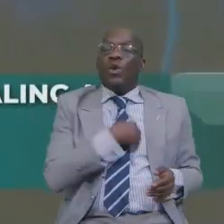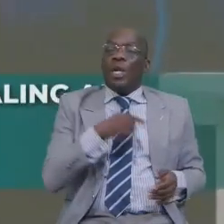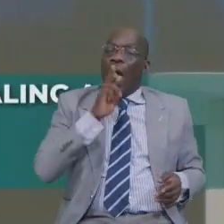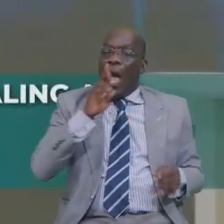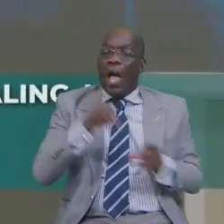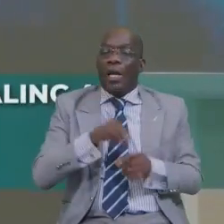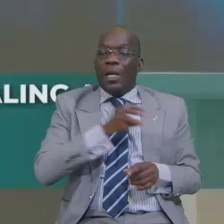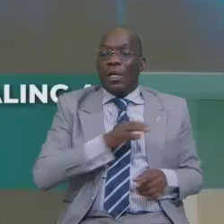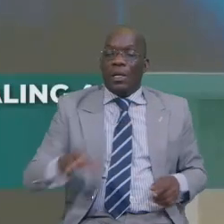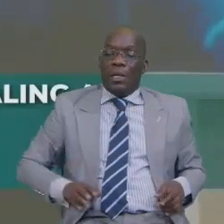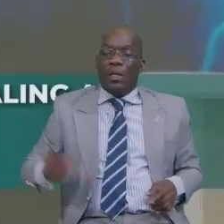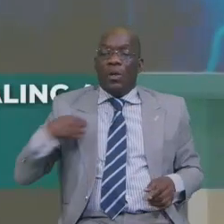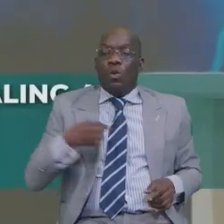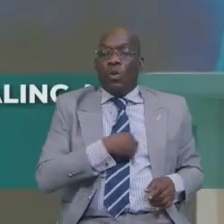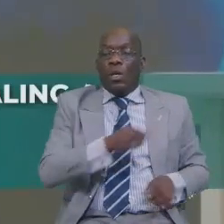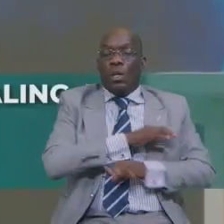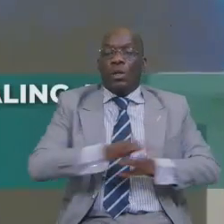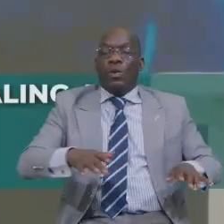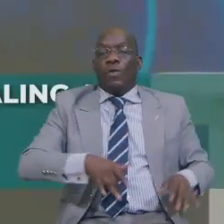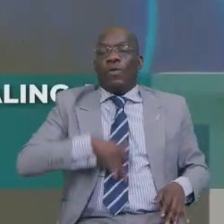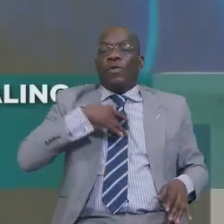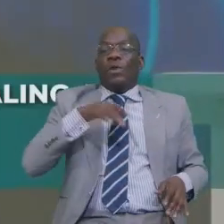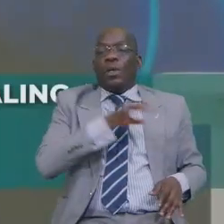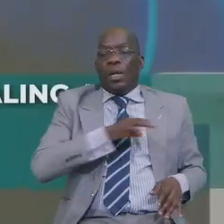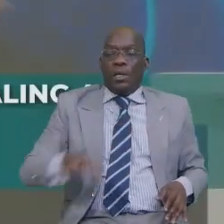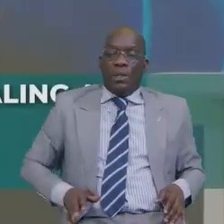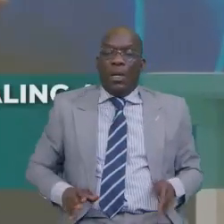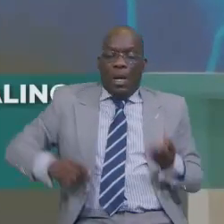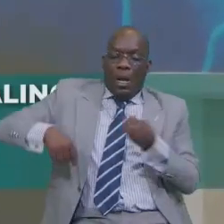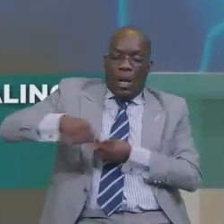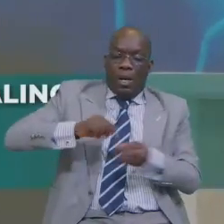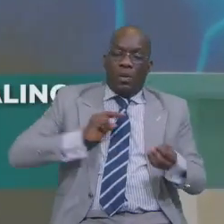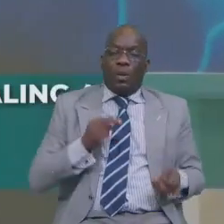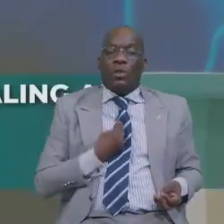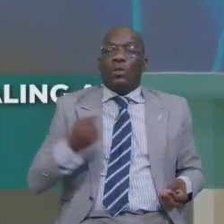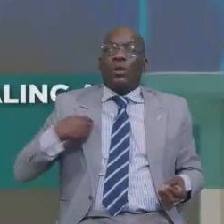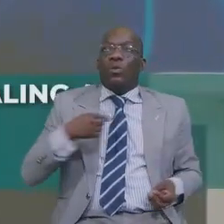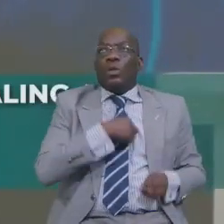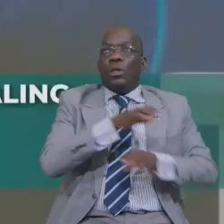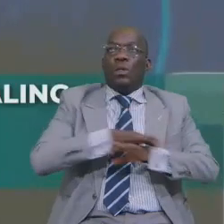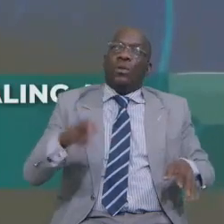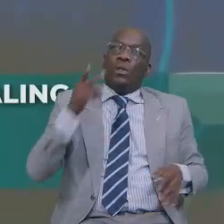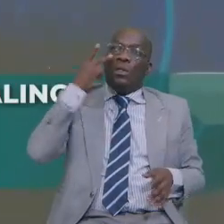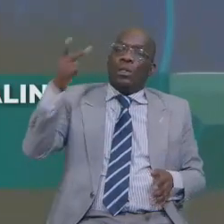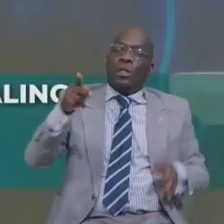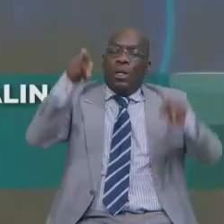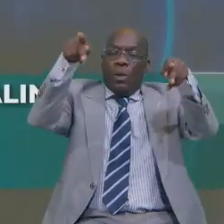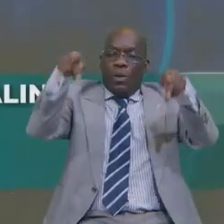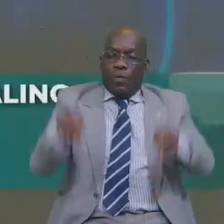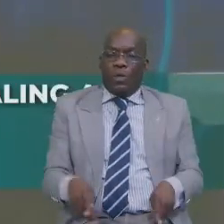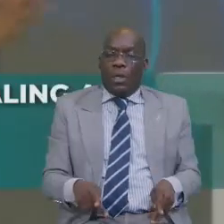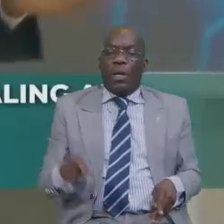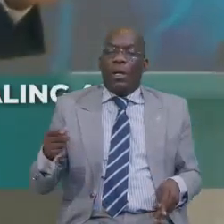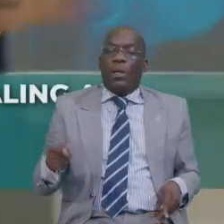don't feel Christ around us. We don't see physically Christ around